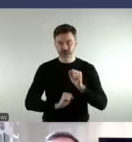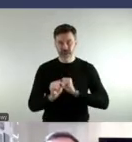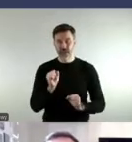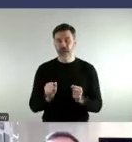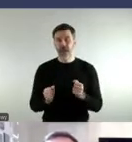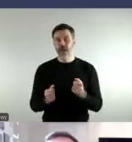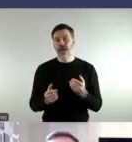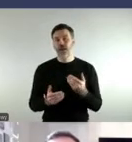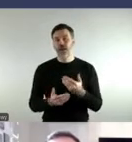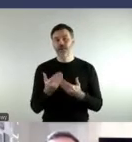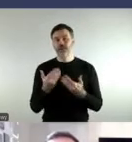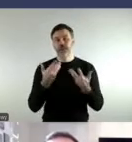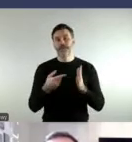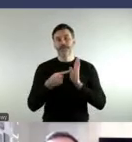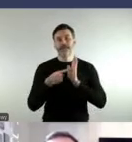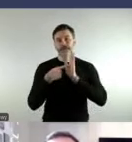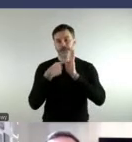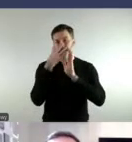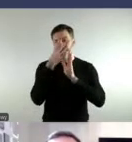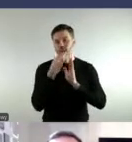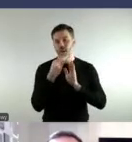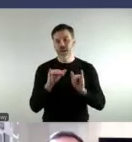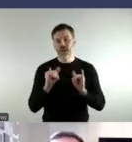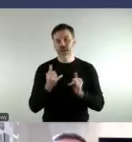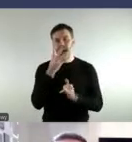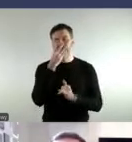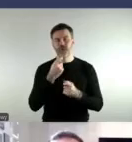we organized was also meant to